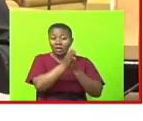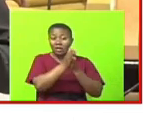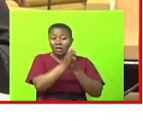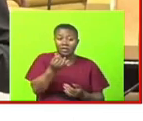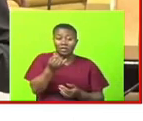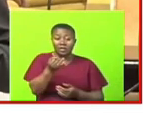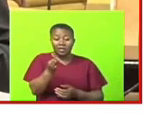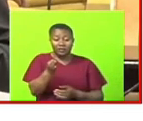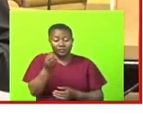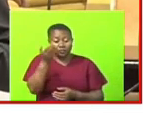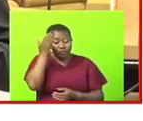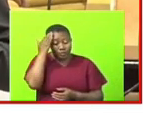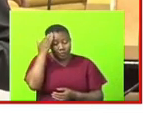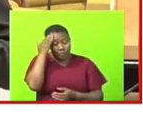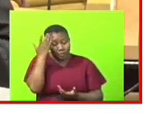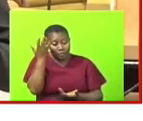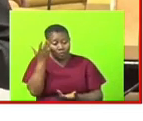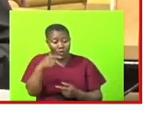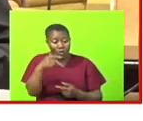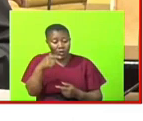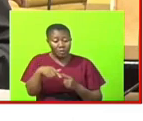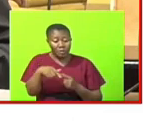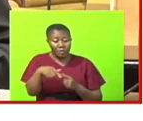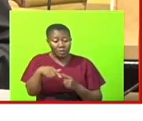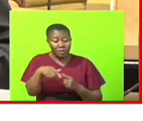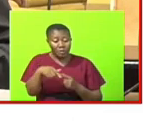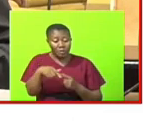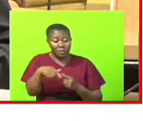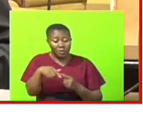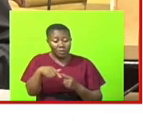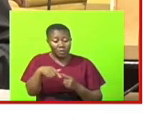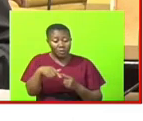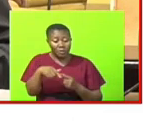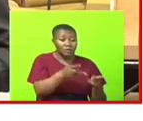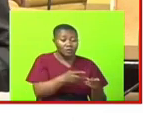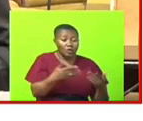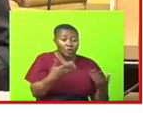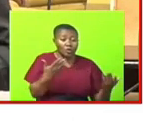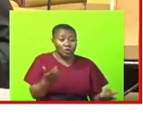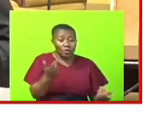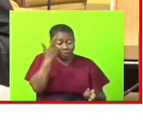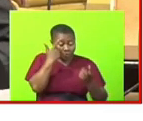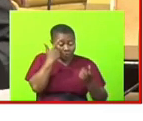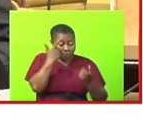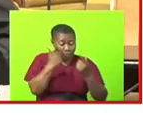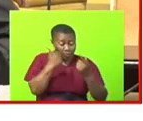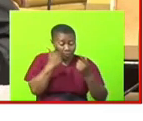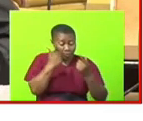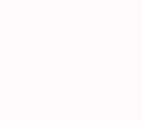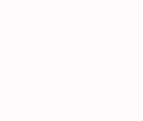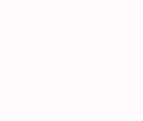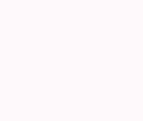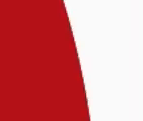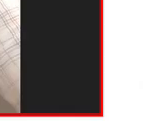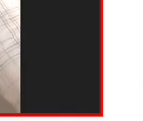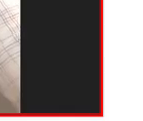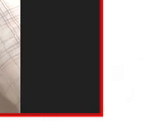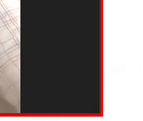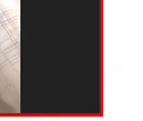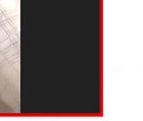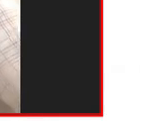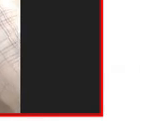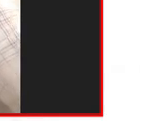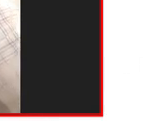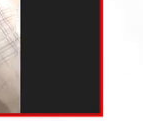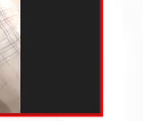being an exercise in futility. So it is a waste of time if you're saying it is an exercise